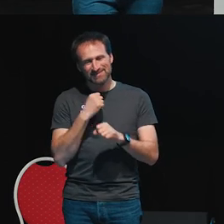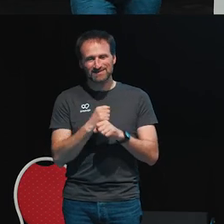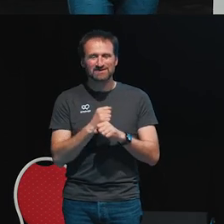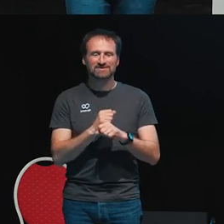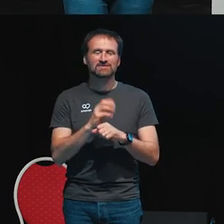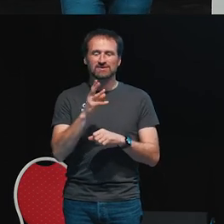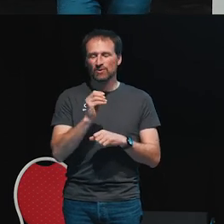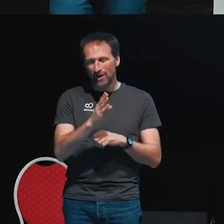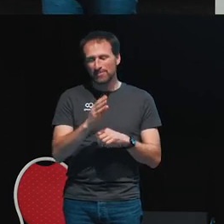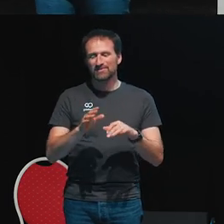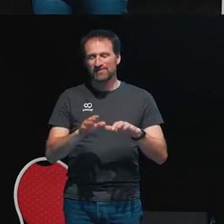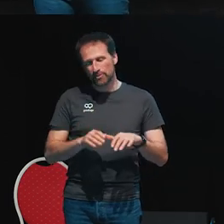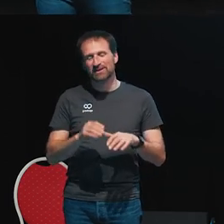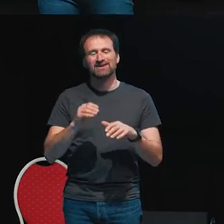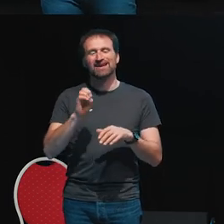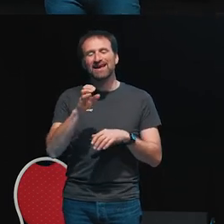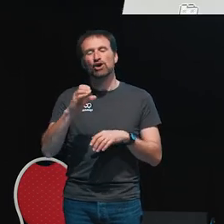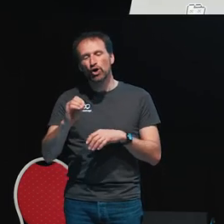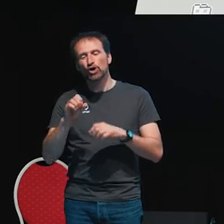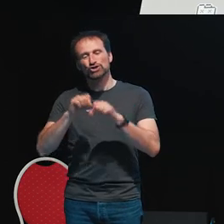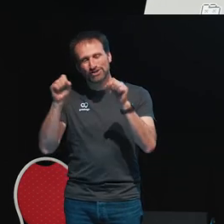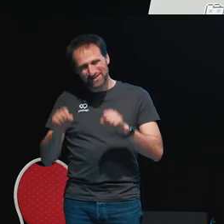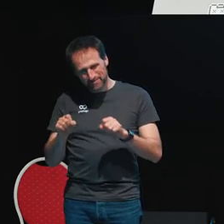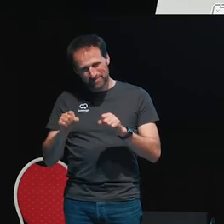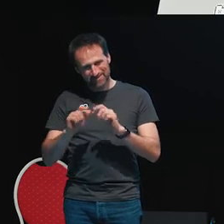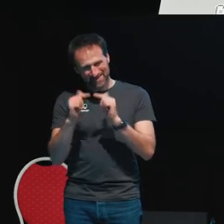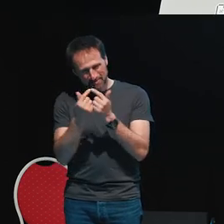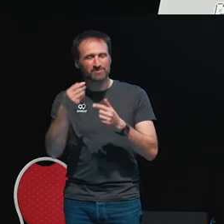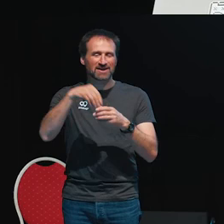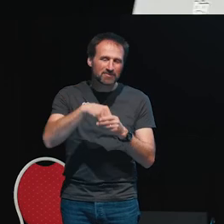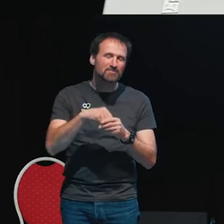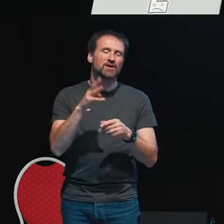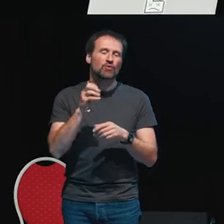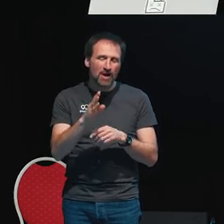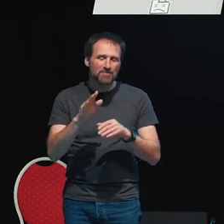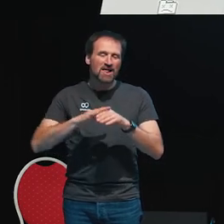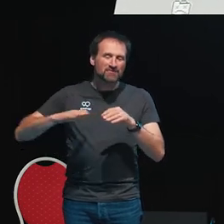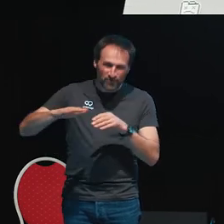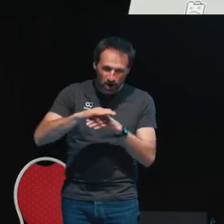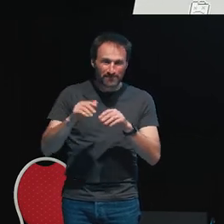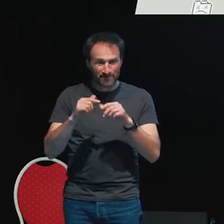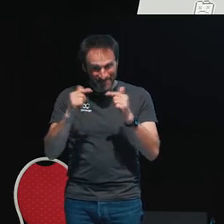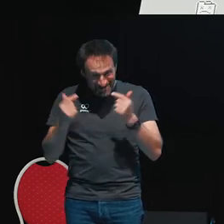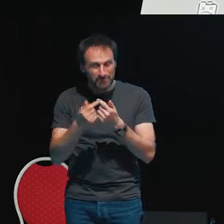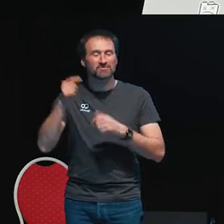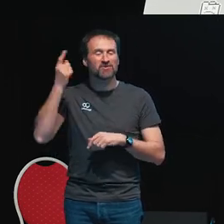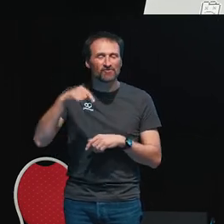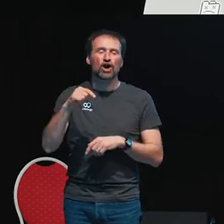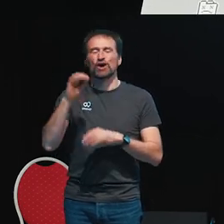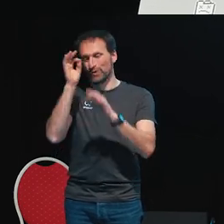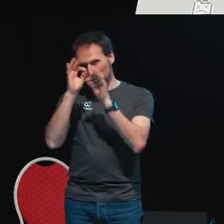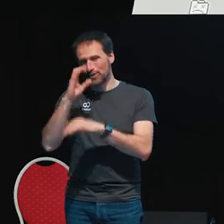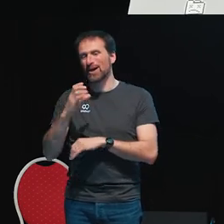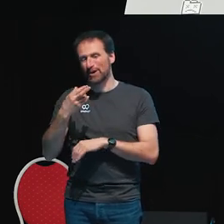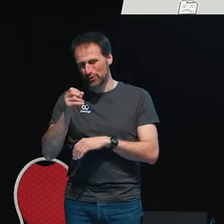Developer Ecosystem Team, which is inside of Web Platform Team at Google Chrome. And hopefully at the end of this talk,